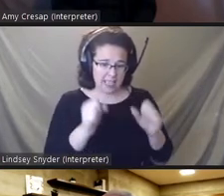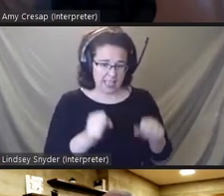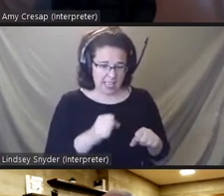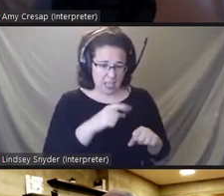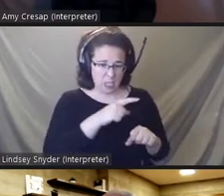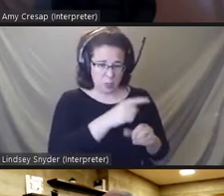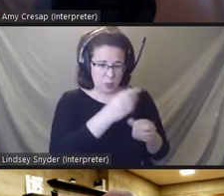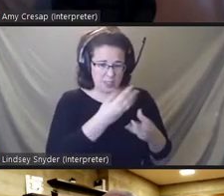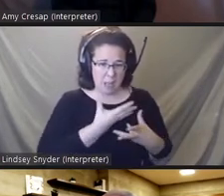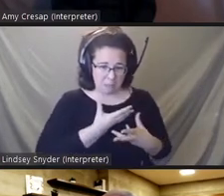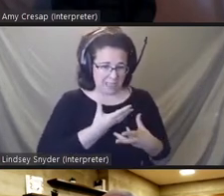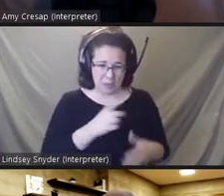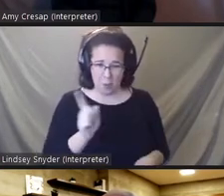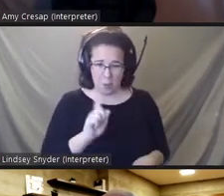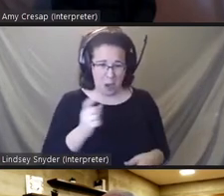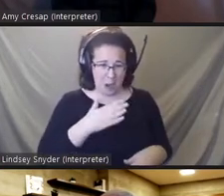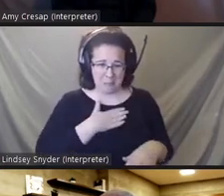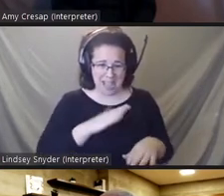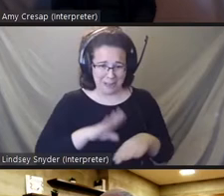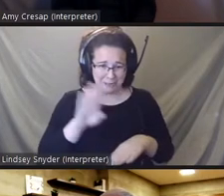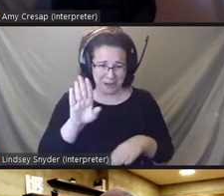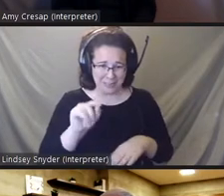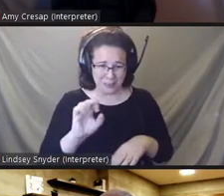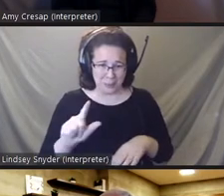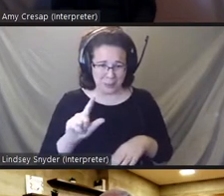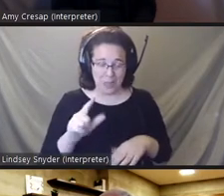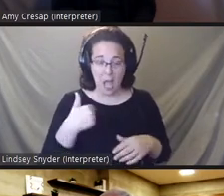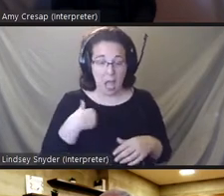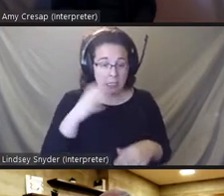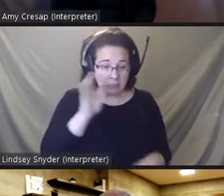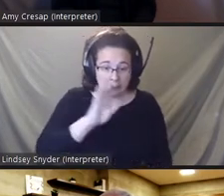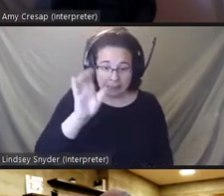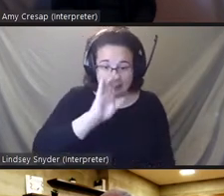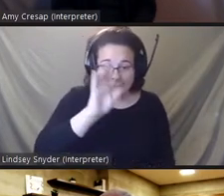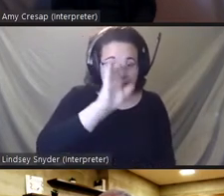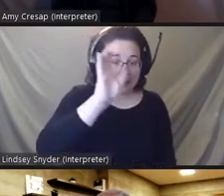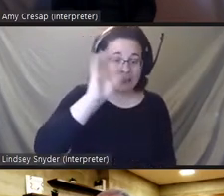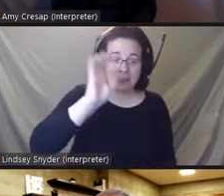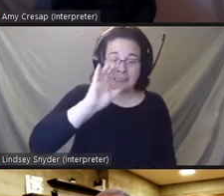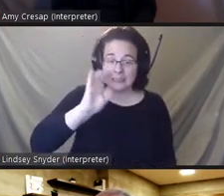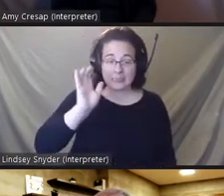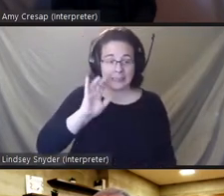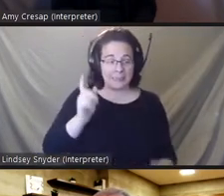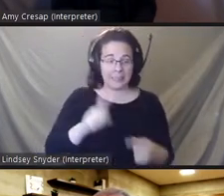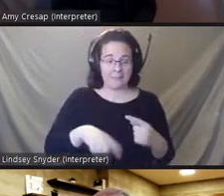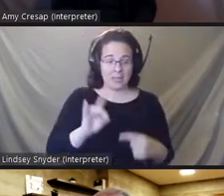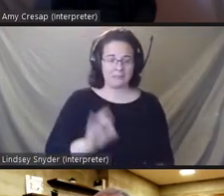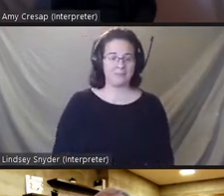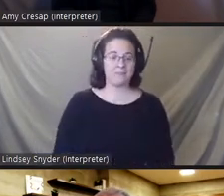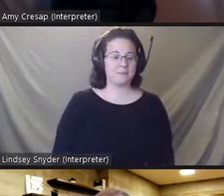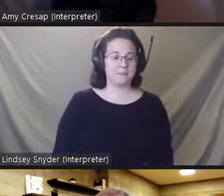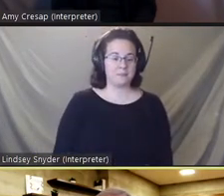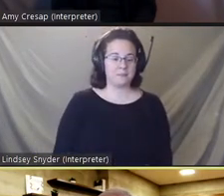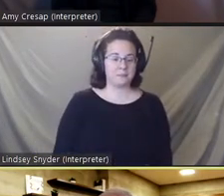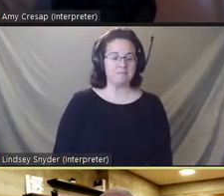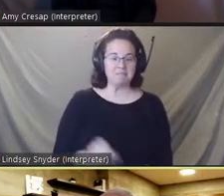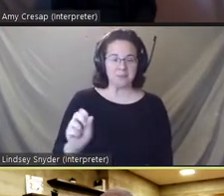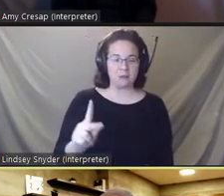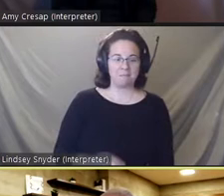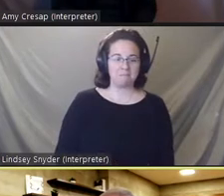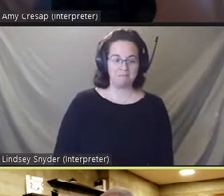where my hand raise function is? Because I have searched everywhere on my thing here.